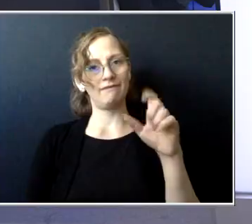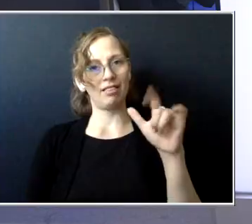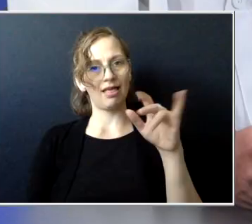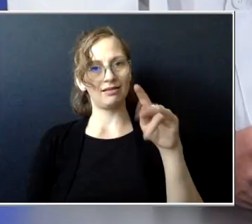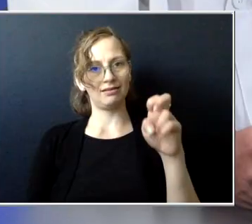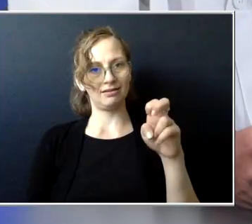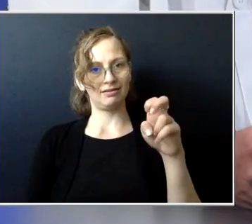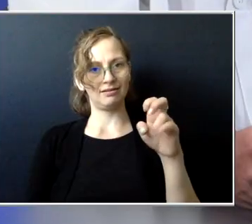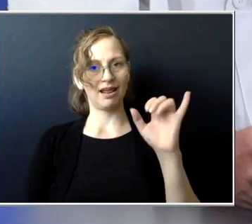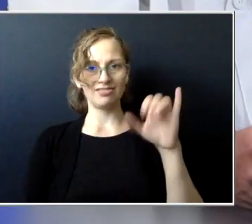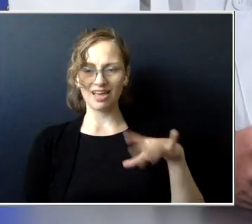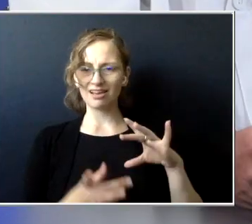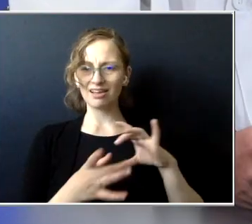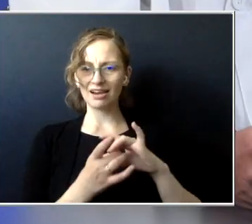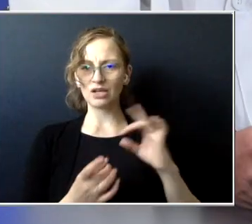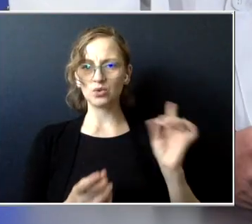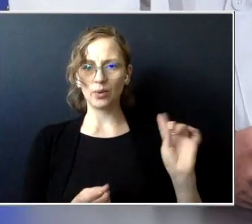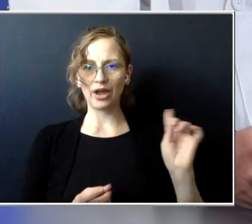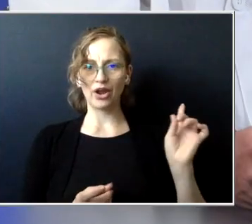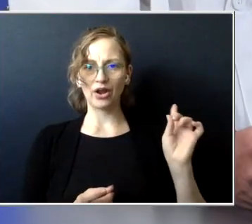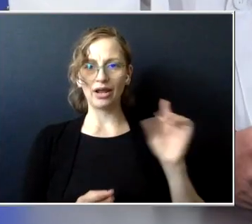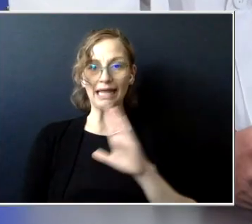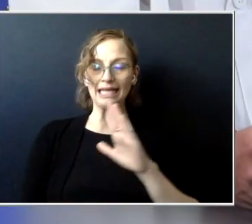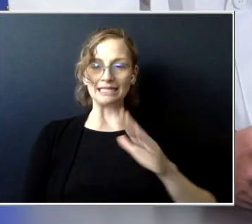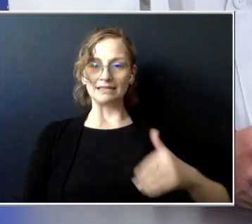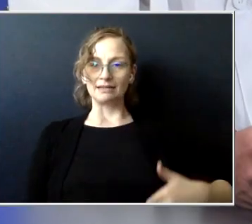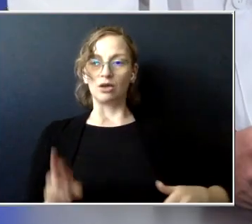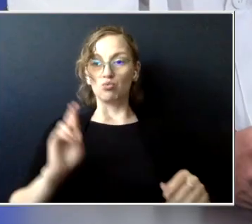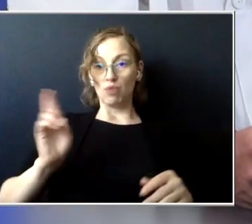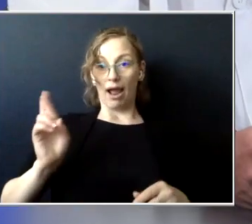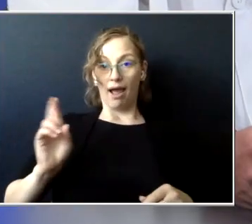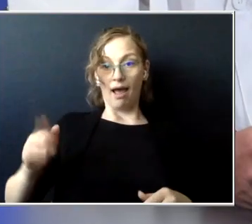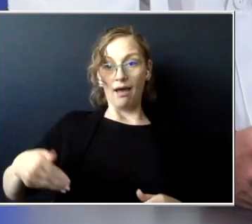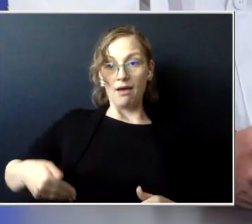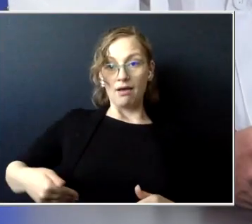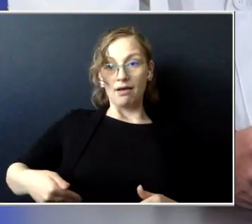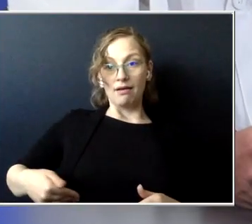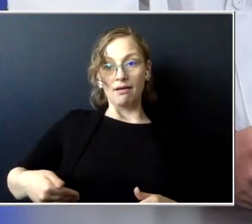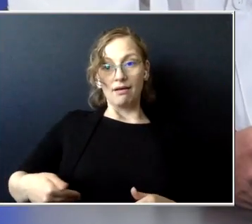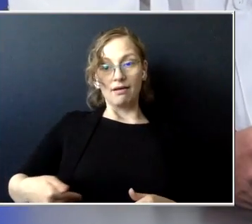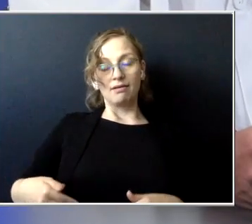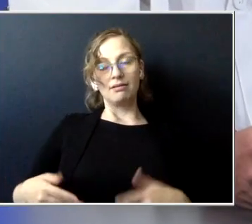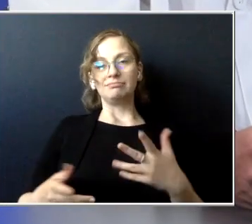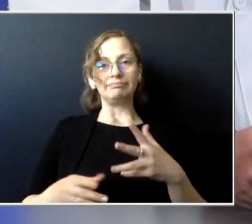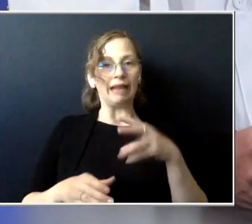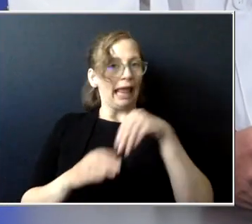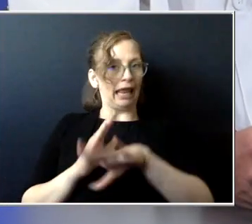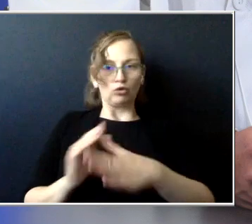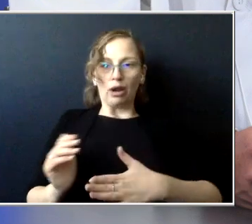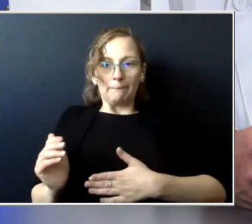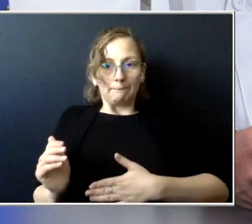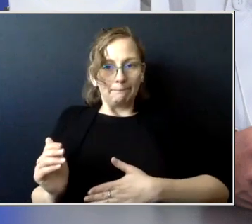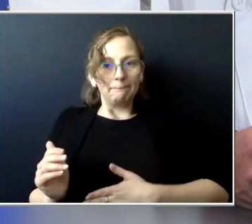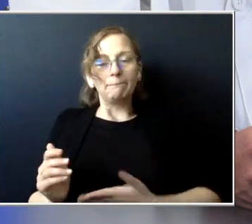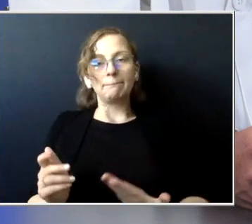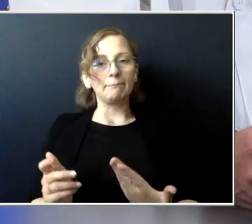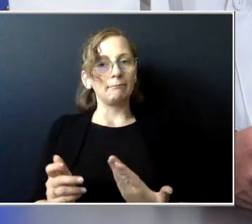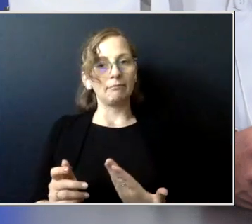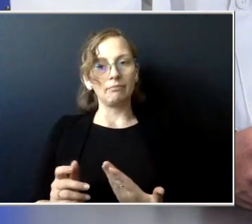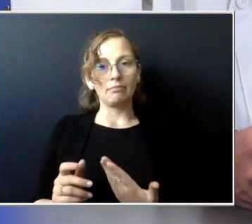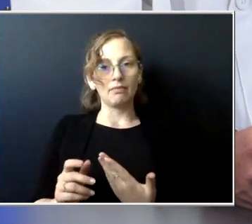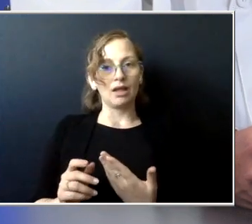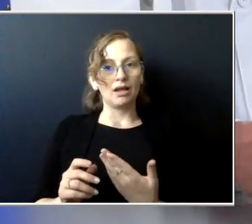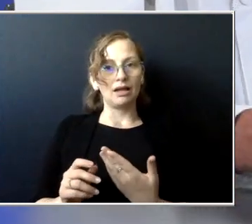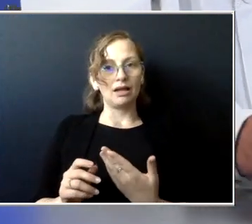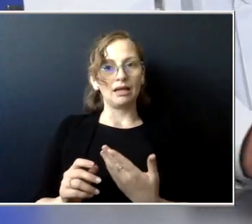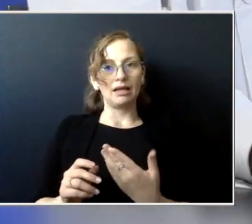drive line. So his is on the right side. A lot of patients just in the abdomen, and it just comes out, just a tiny little